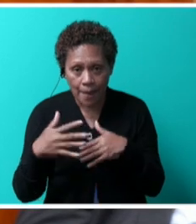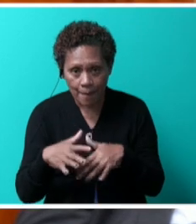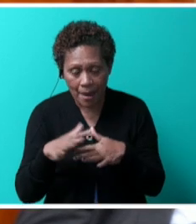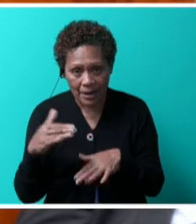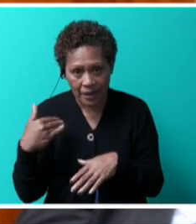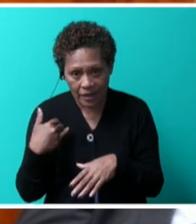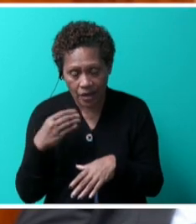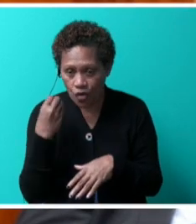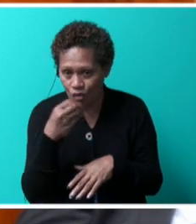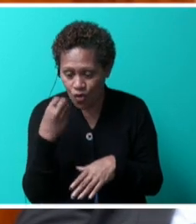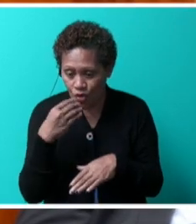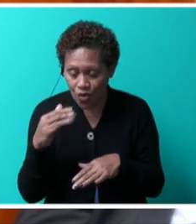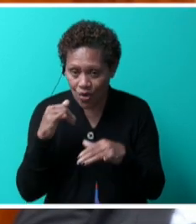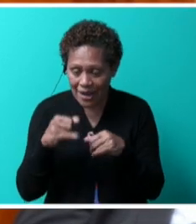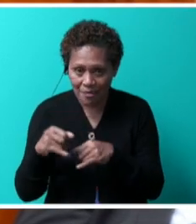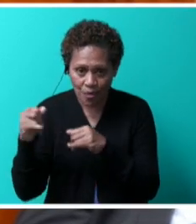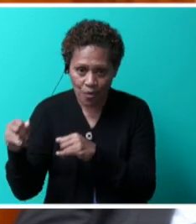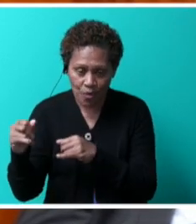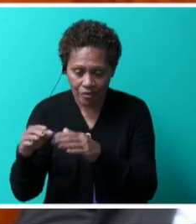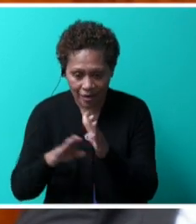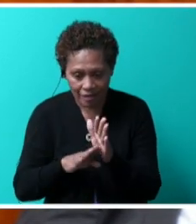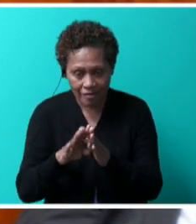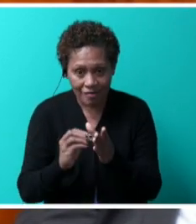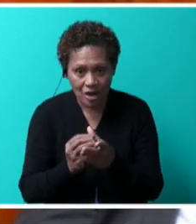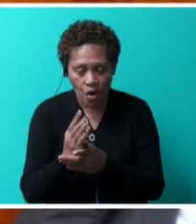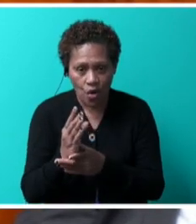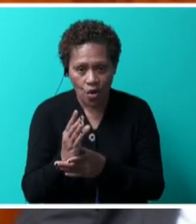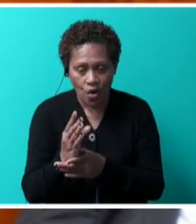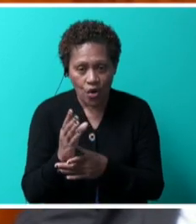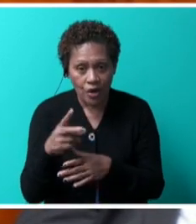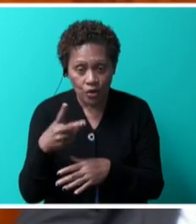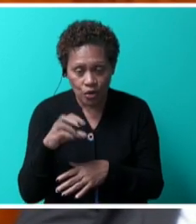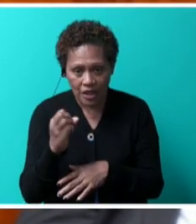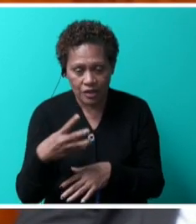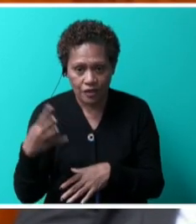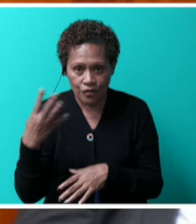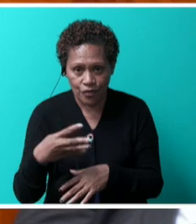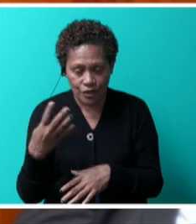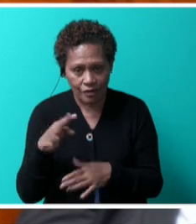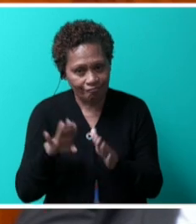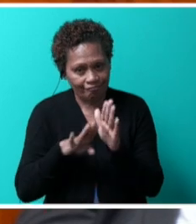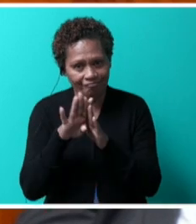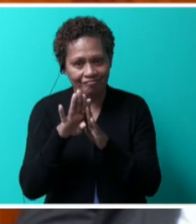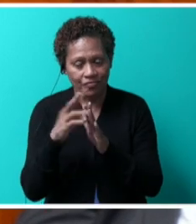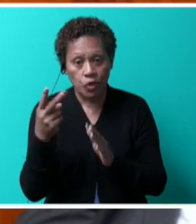food import bill has grown from around 1 billion in 2014 to over